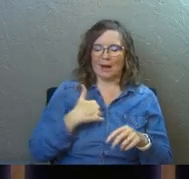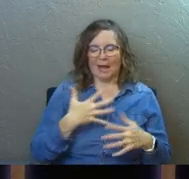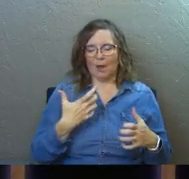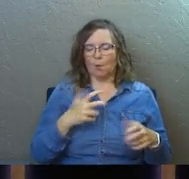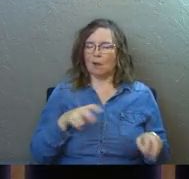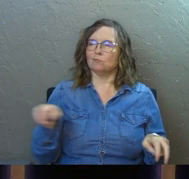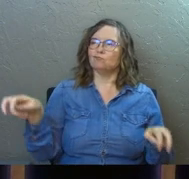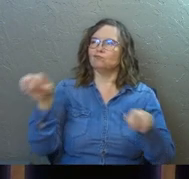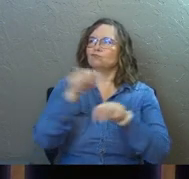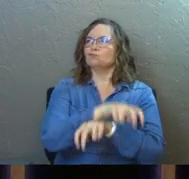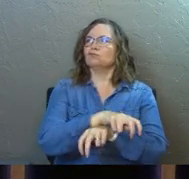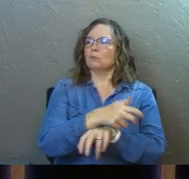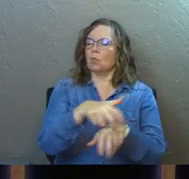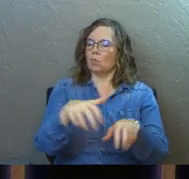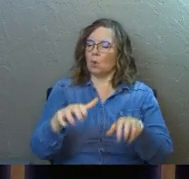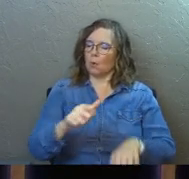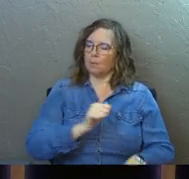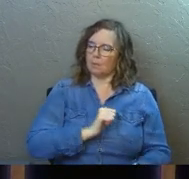I'd like that chair, please.